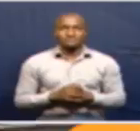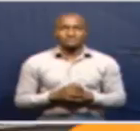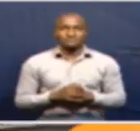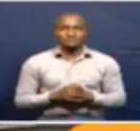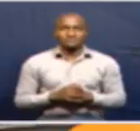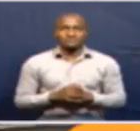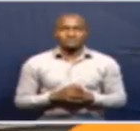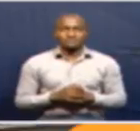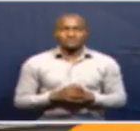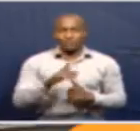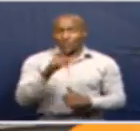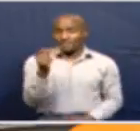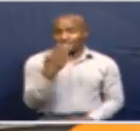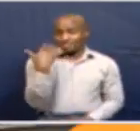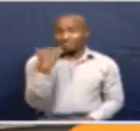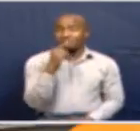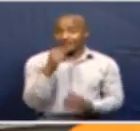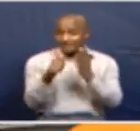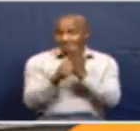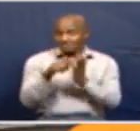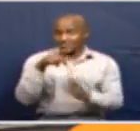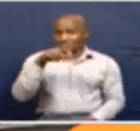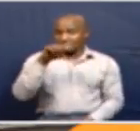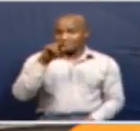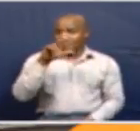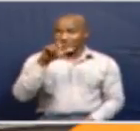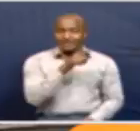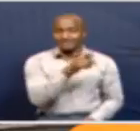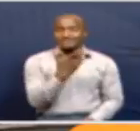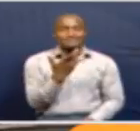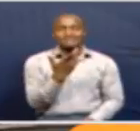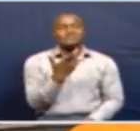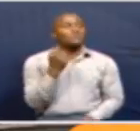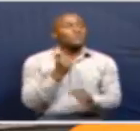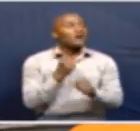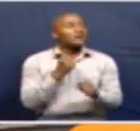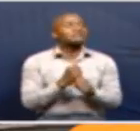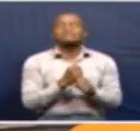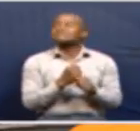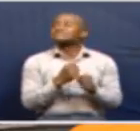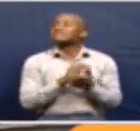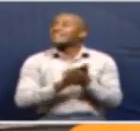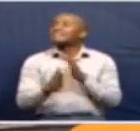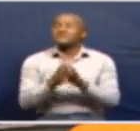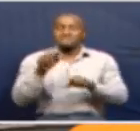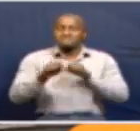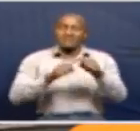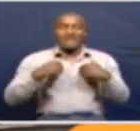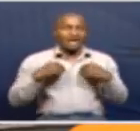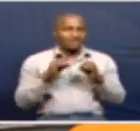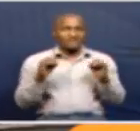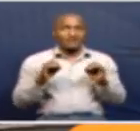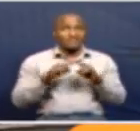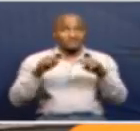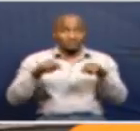And barely a month ago, John Paul Mwirigi was a hand-to-mouth hustler who did not even own a bicycle. But today,